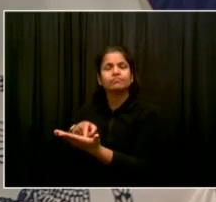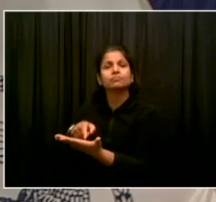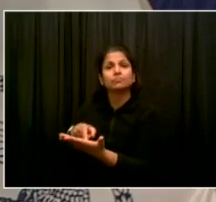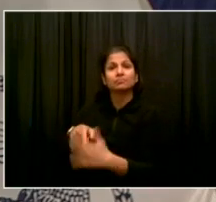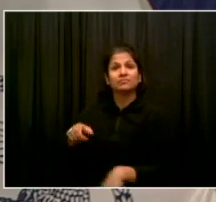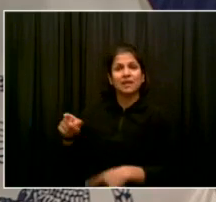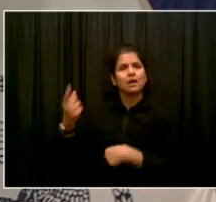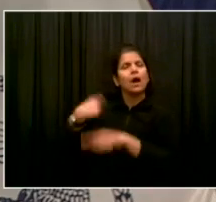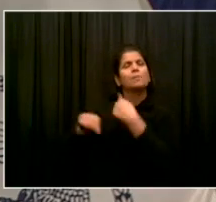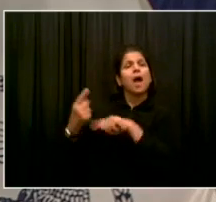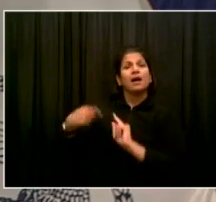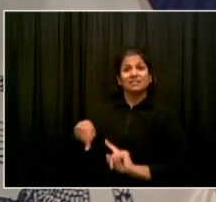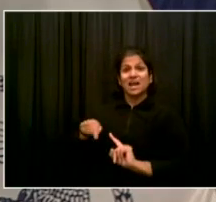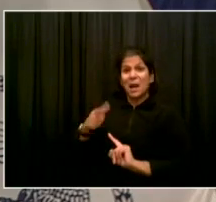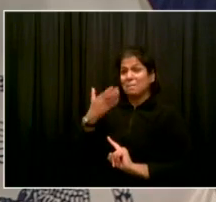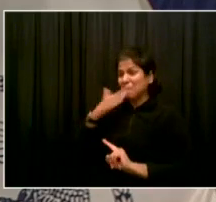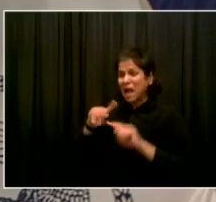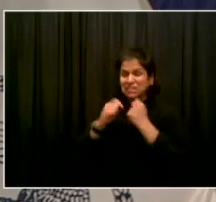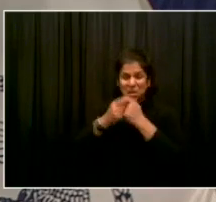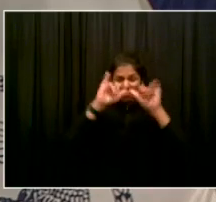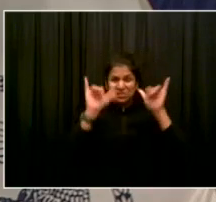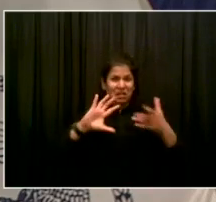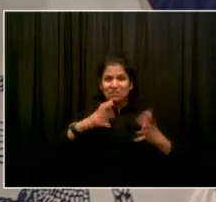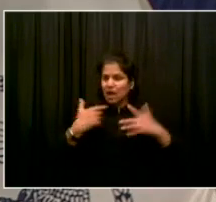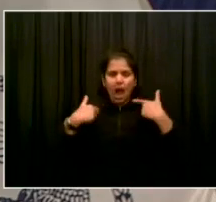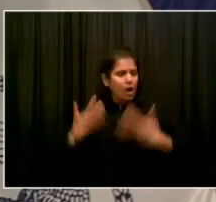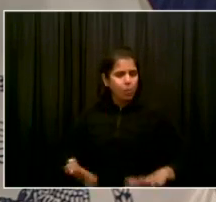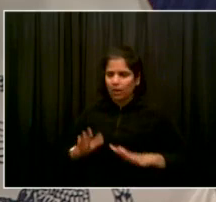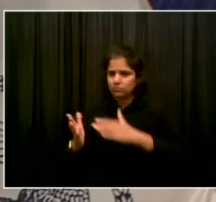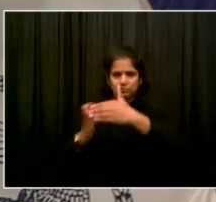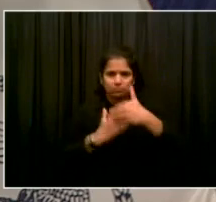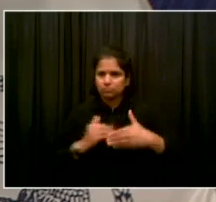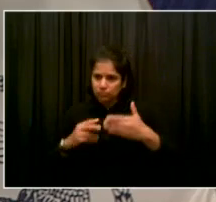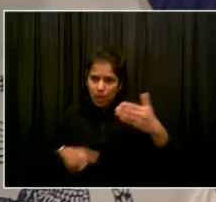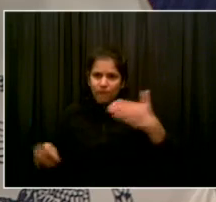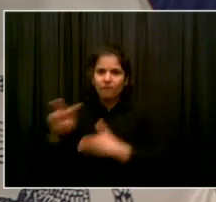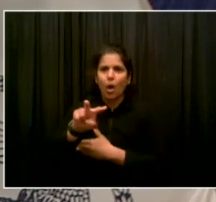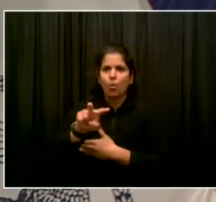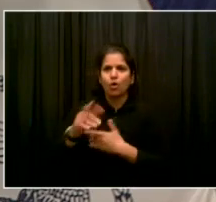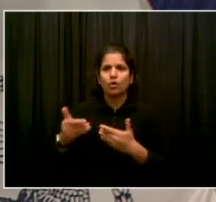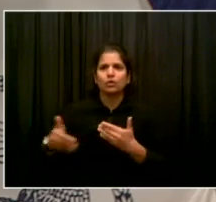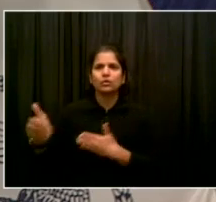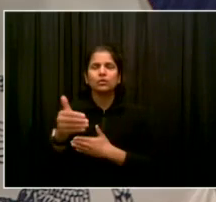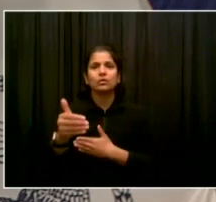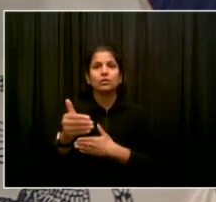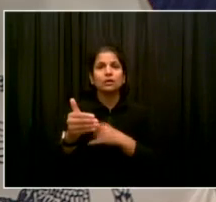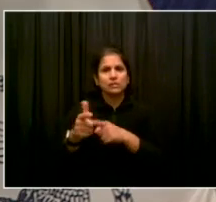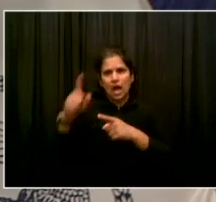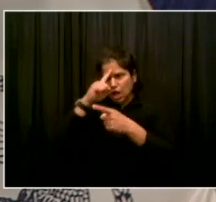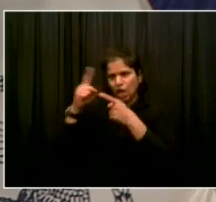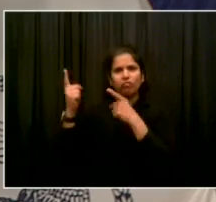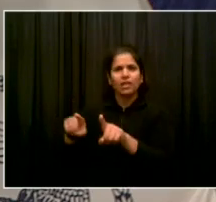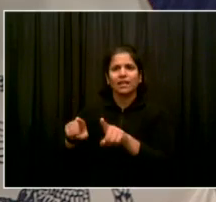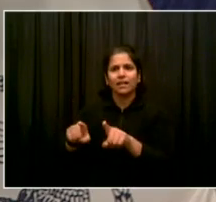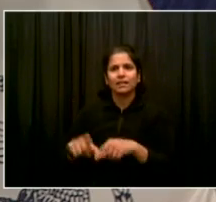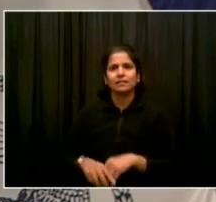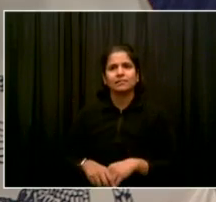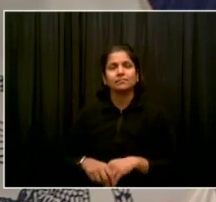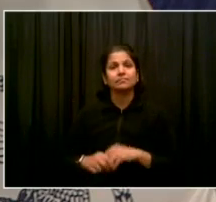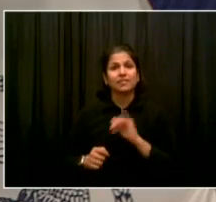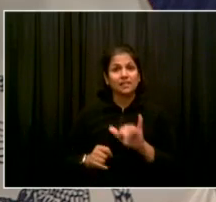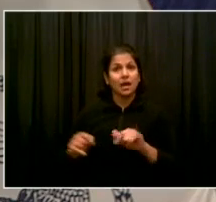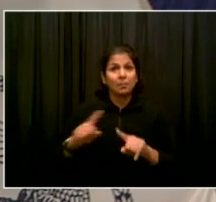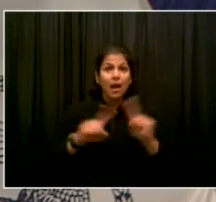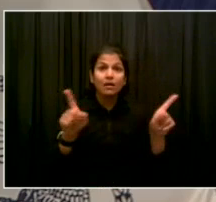solitary confinement. And I agree with them on that. But I also think we have to be respectful of the fact that a new mayor coming in